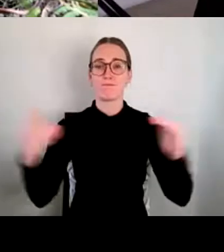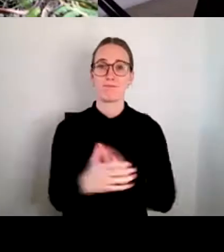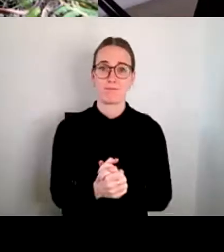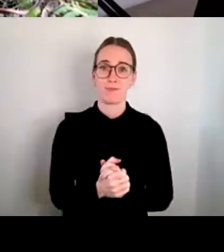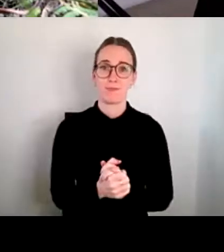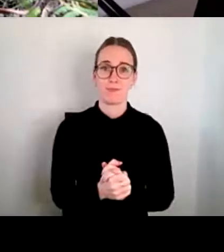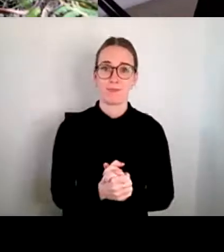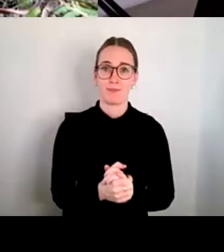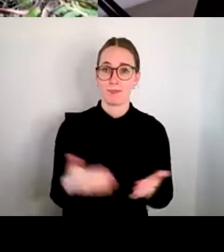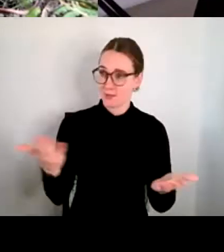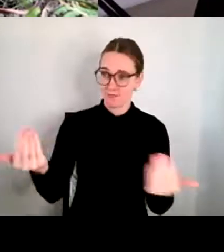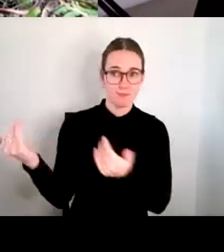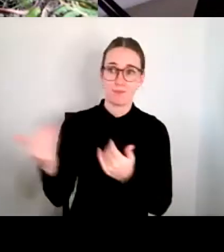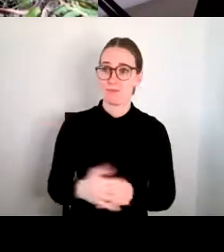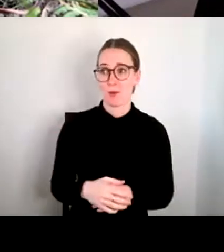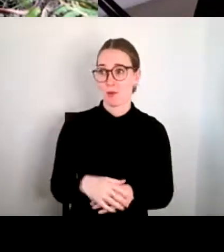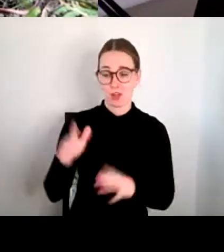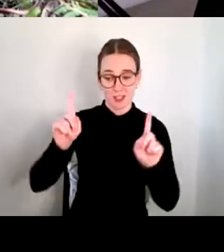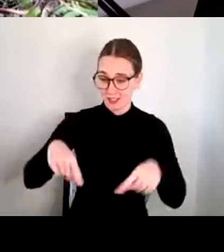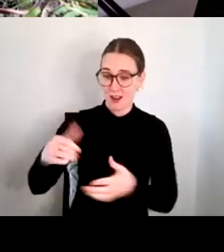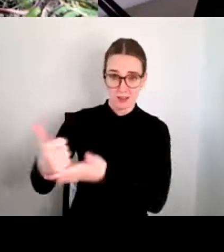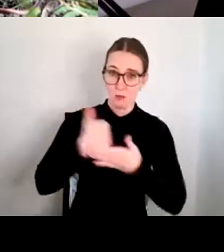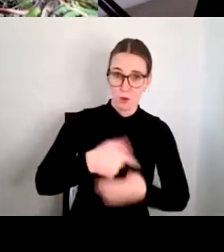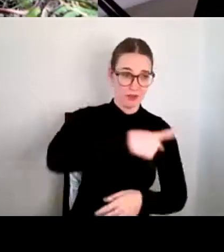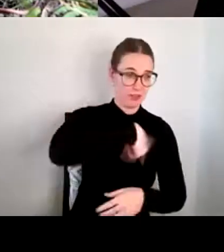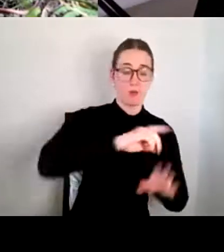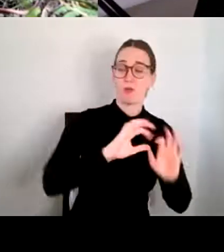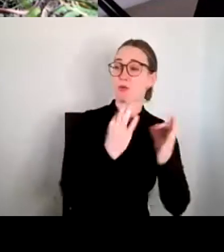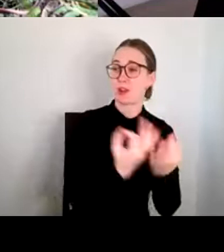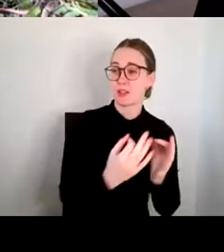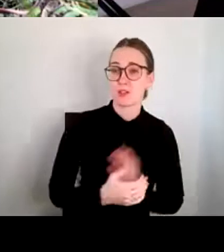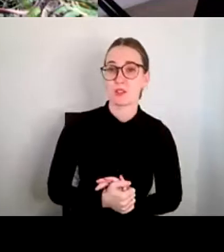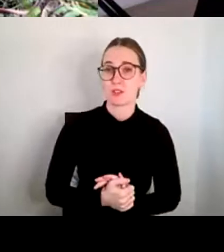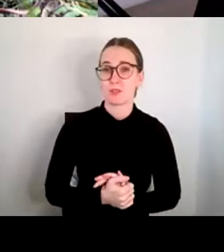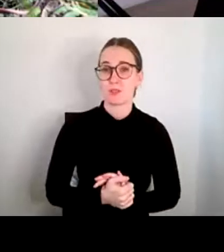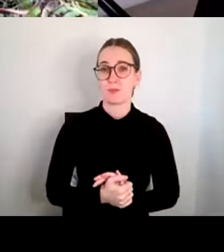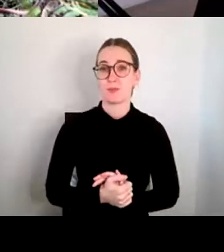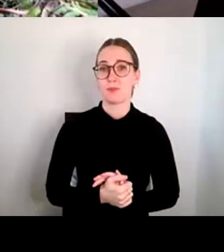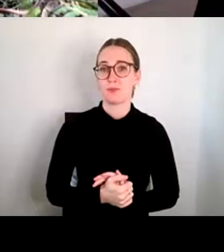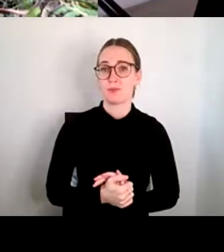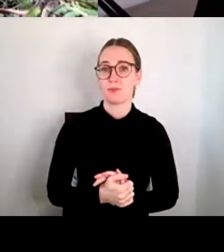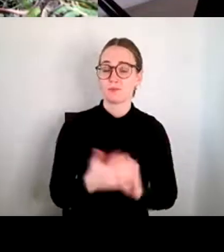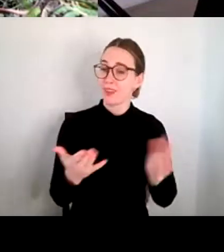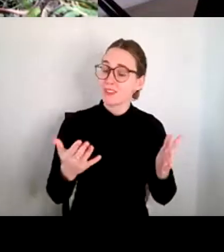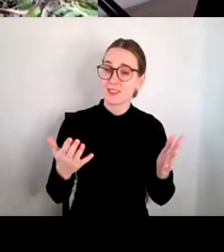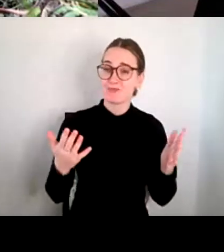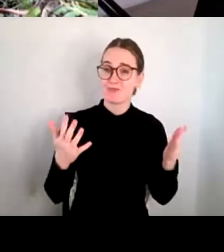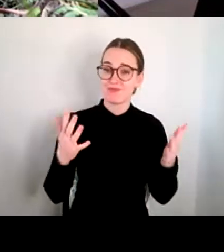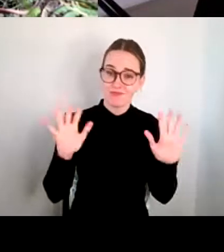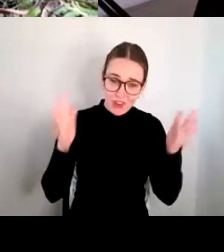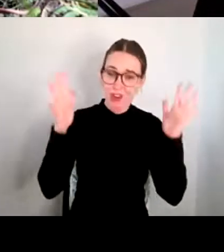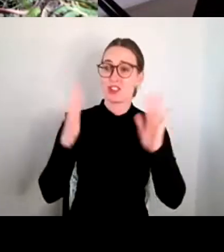with the program, everybody, and start supporting this fantastic organisation and cherish and celebrate your First